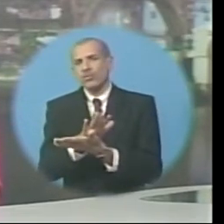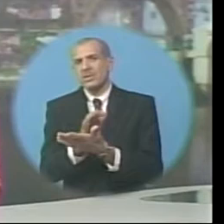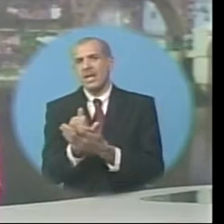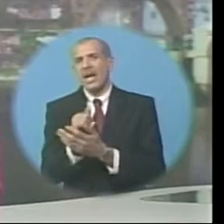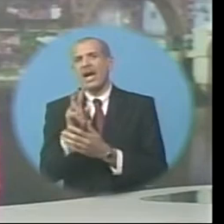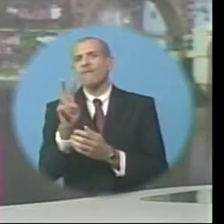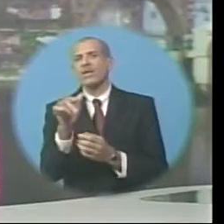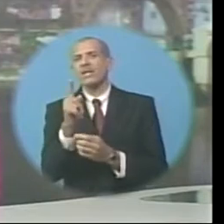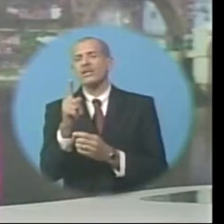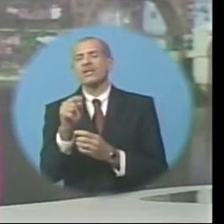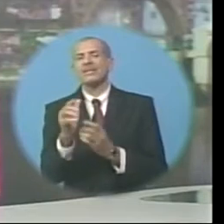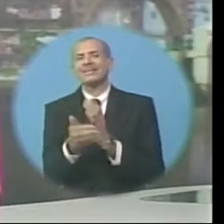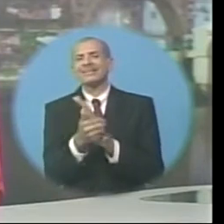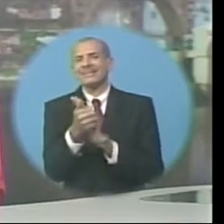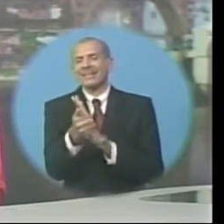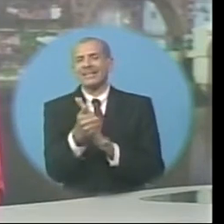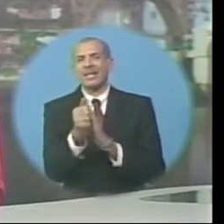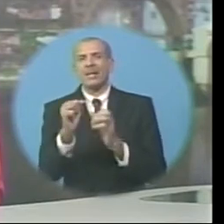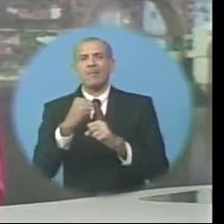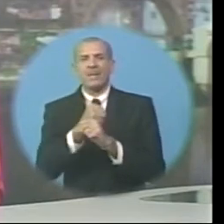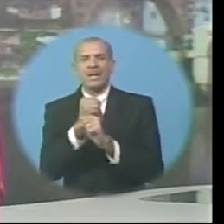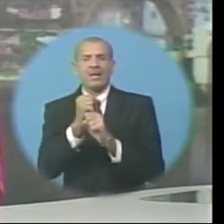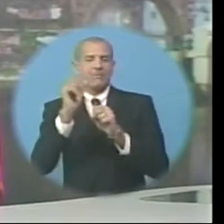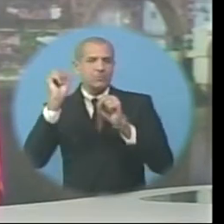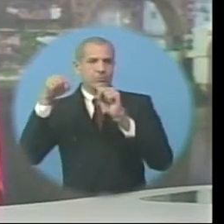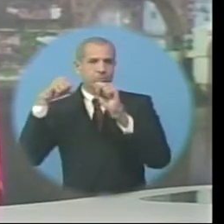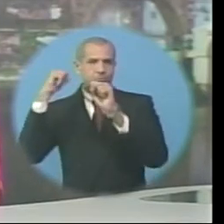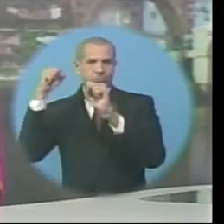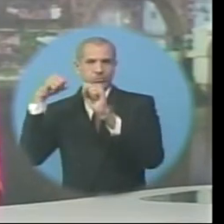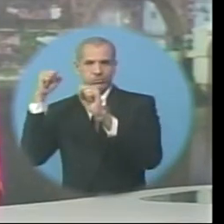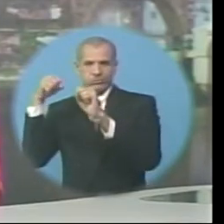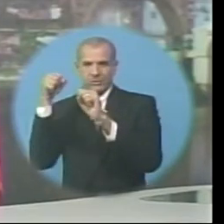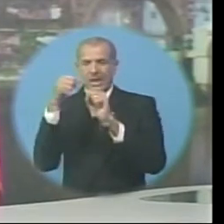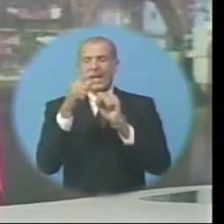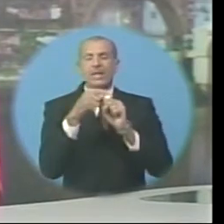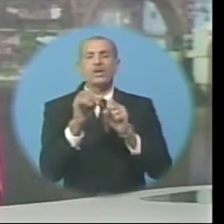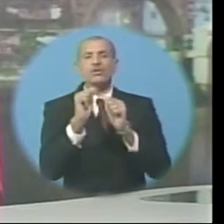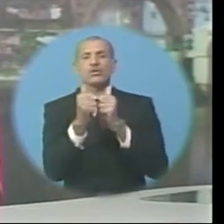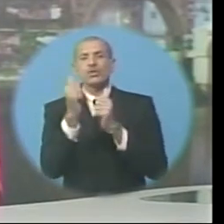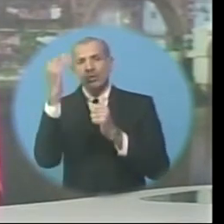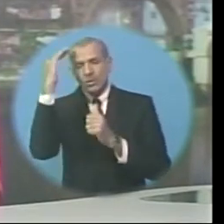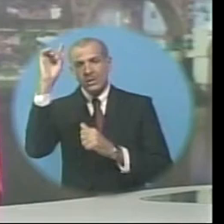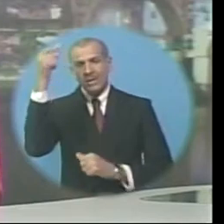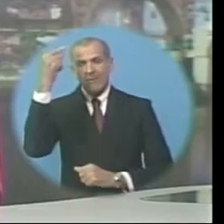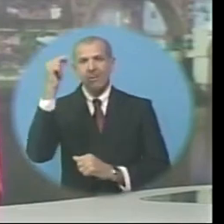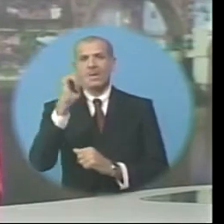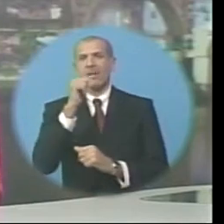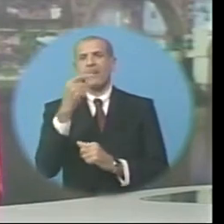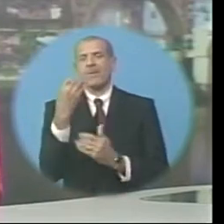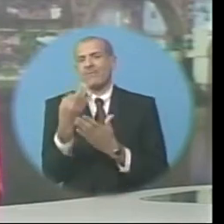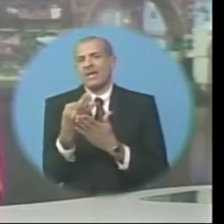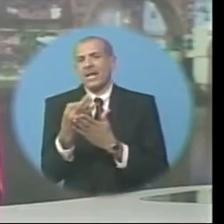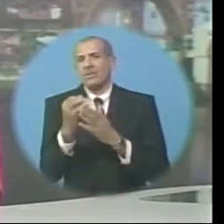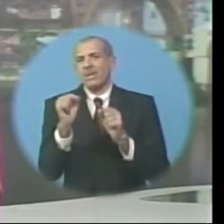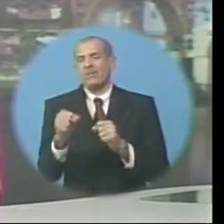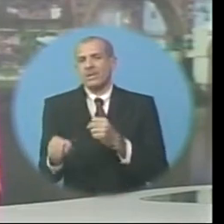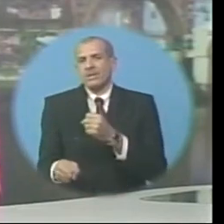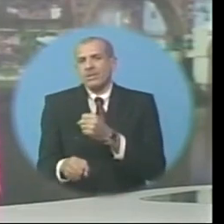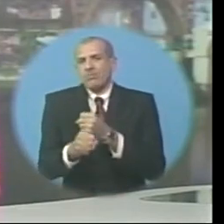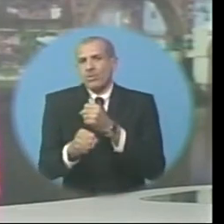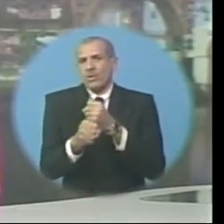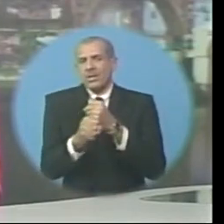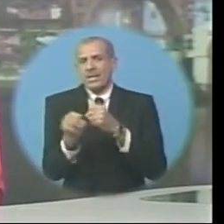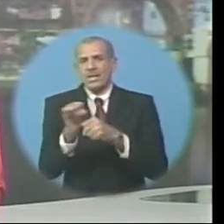vocational qualifications in filmmaking. And although the association understands government may not be financially able to support the industry